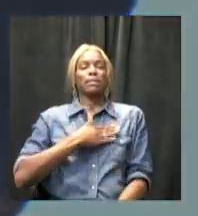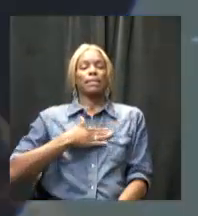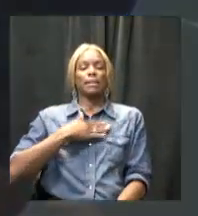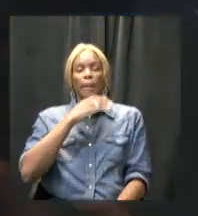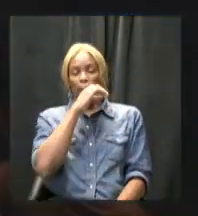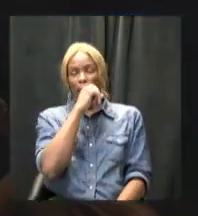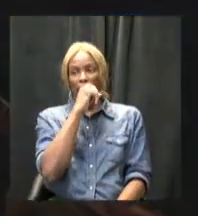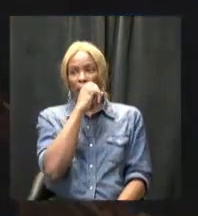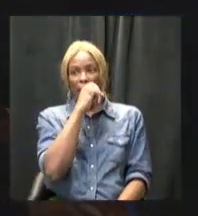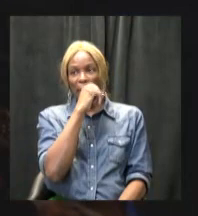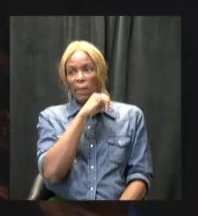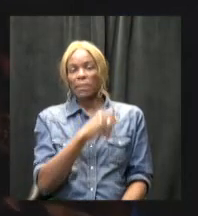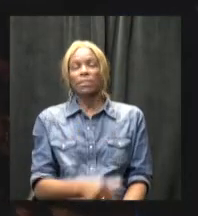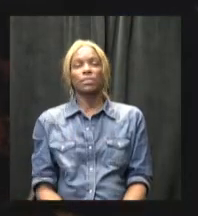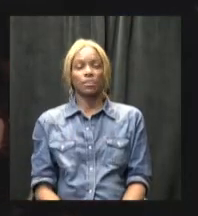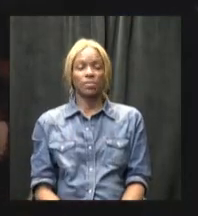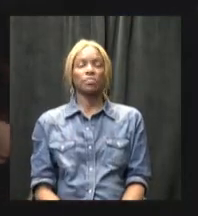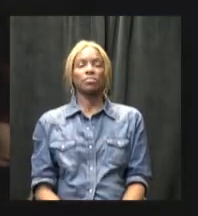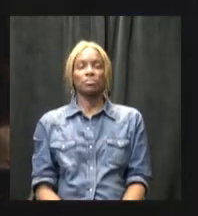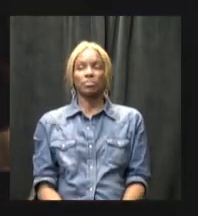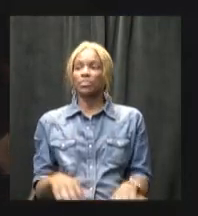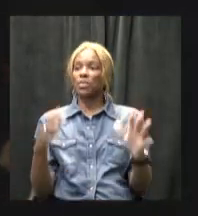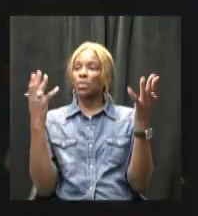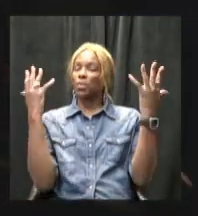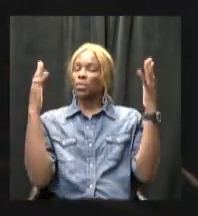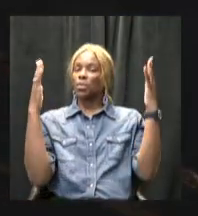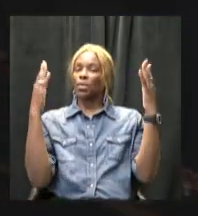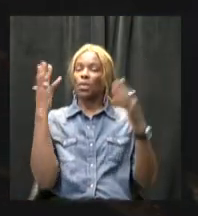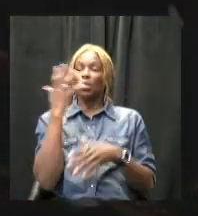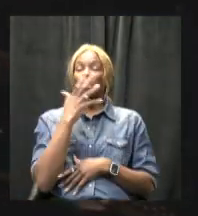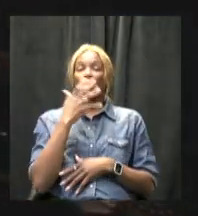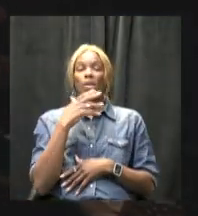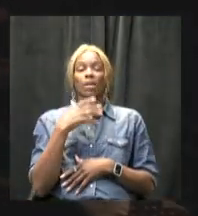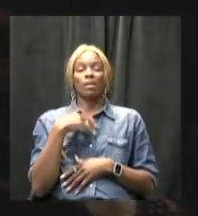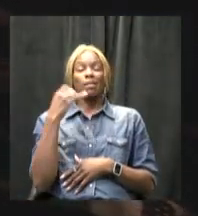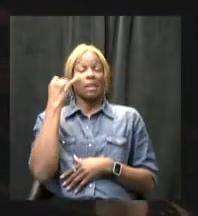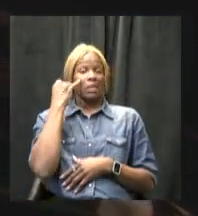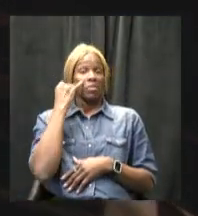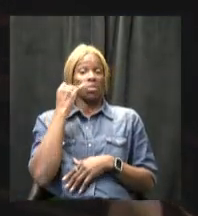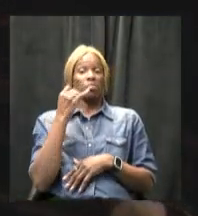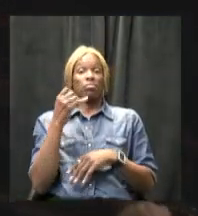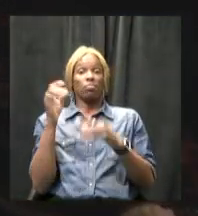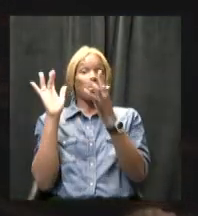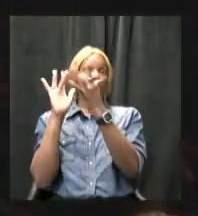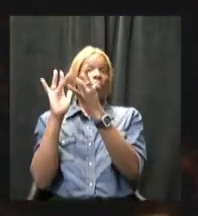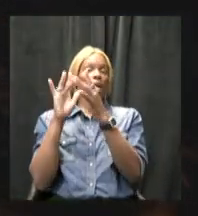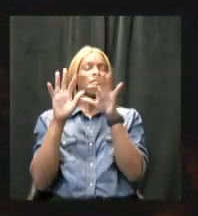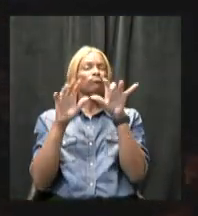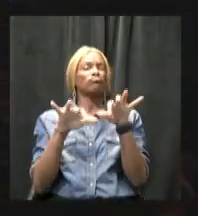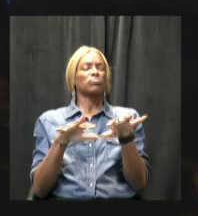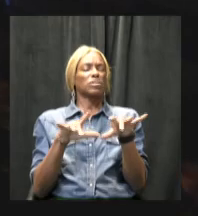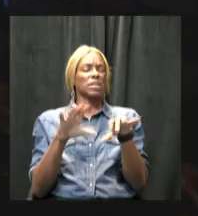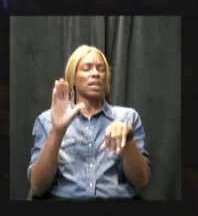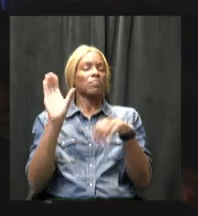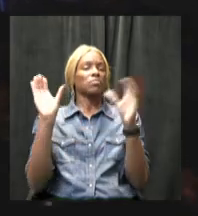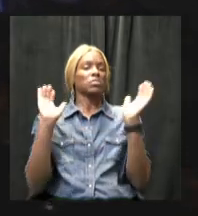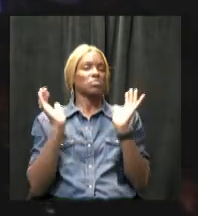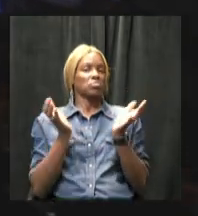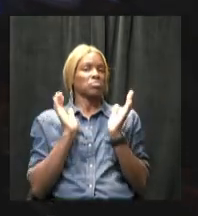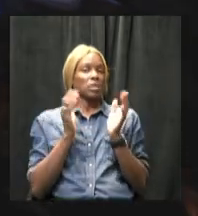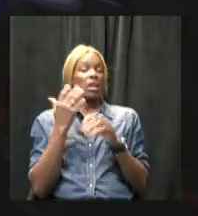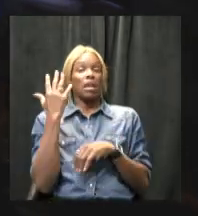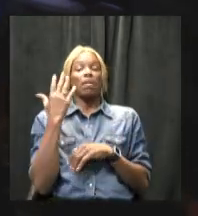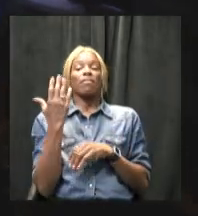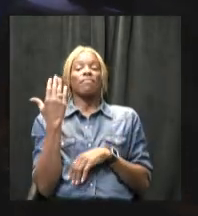stand. Come on. Woo! Wow. If you're online, you can type in the chat what year you born. Come on, 5 years. Come on, give God